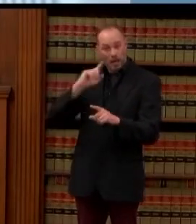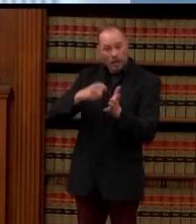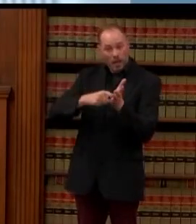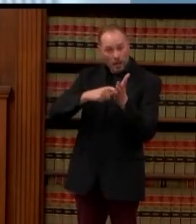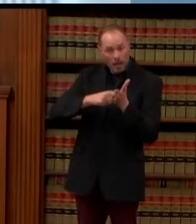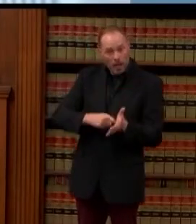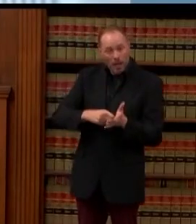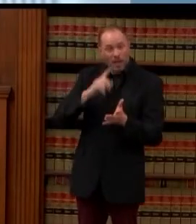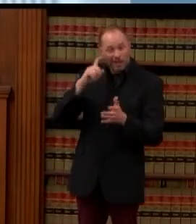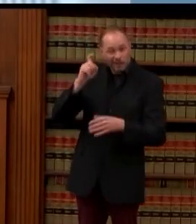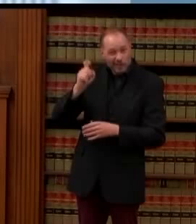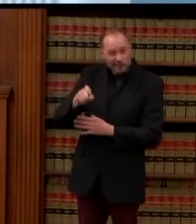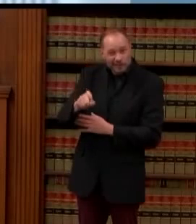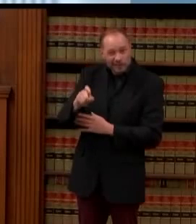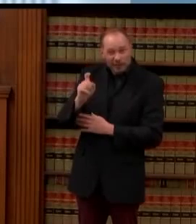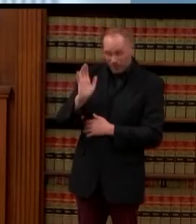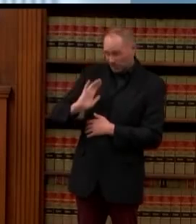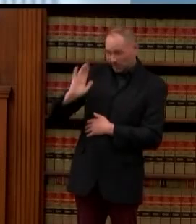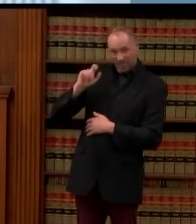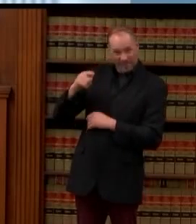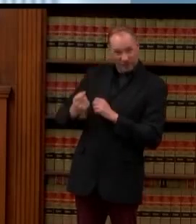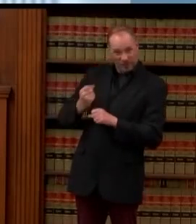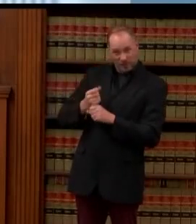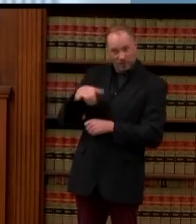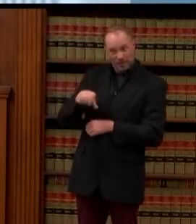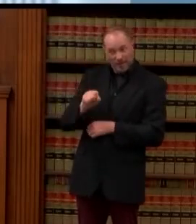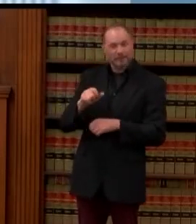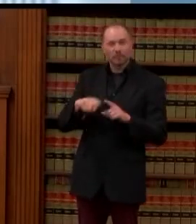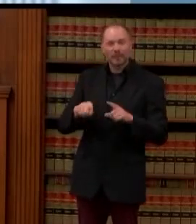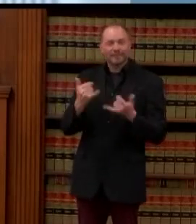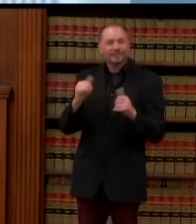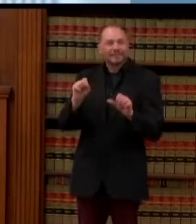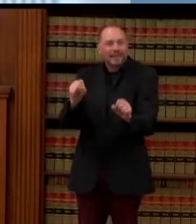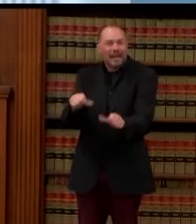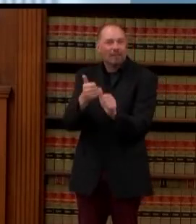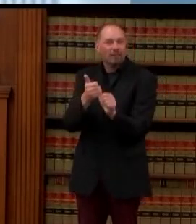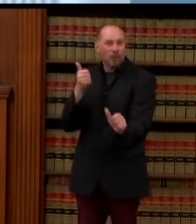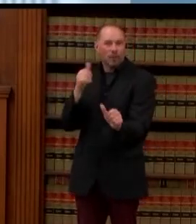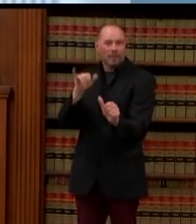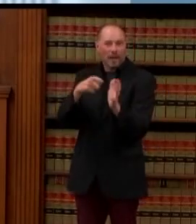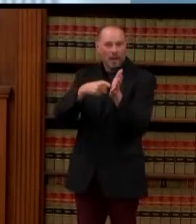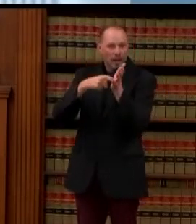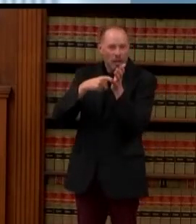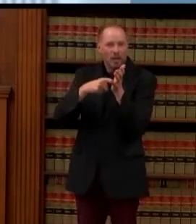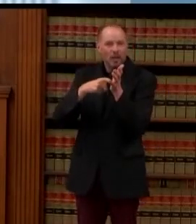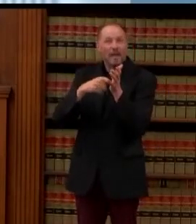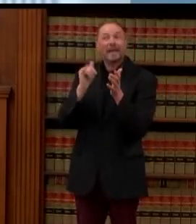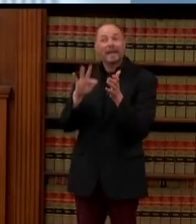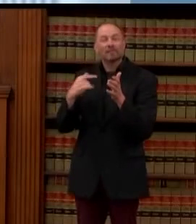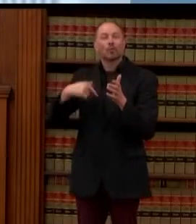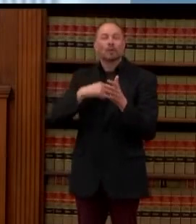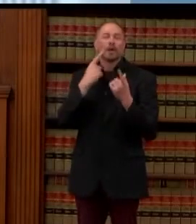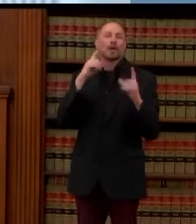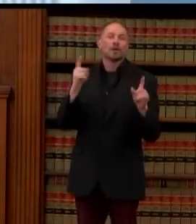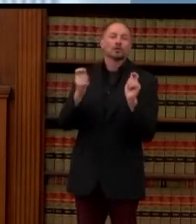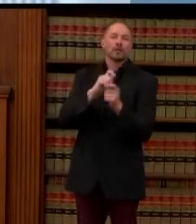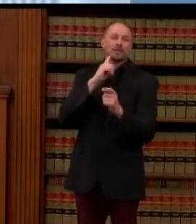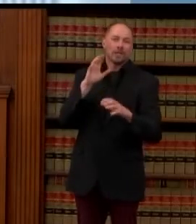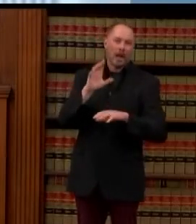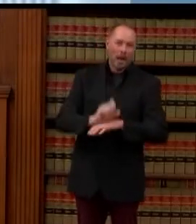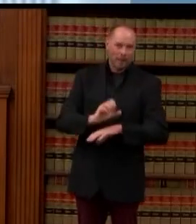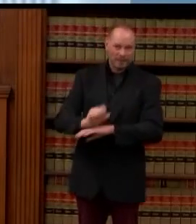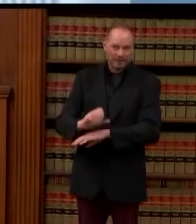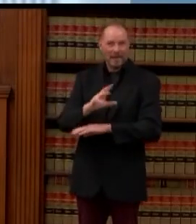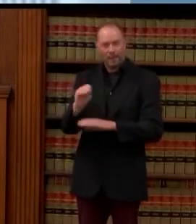was necessary earlier this year, it can be avoided if we're successful in changing our habits and